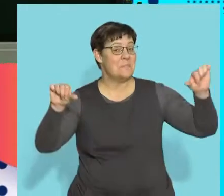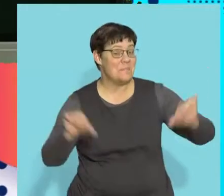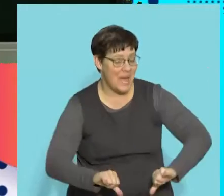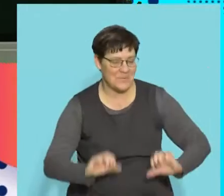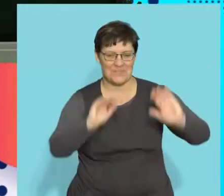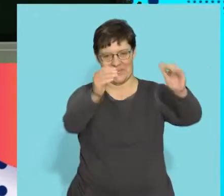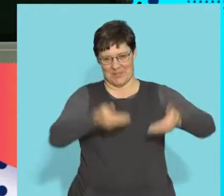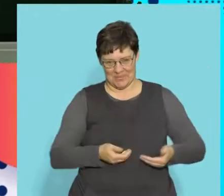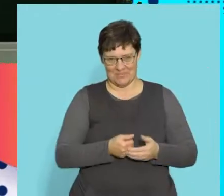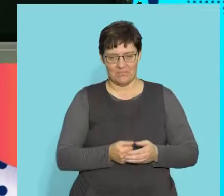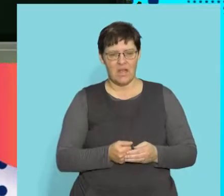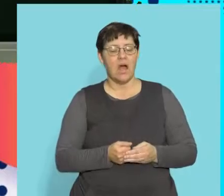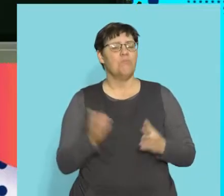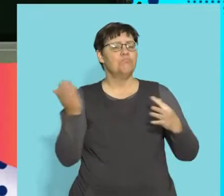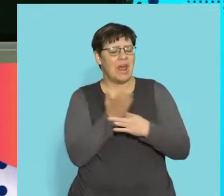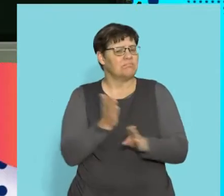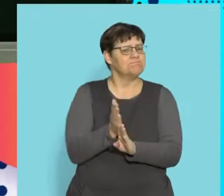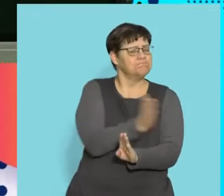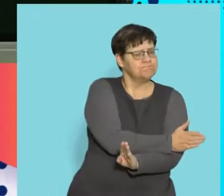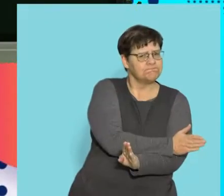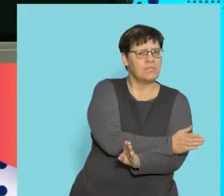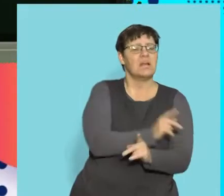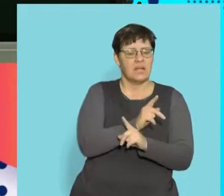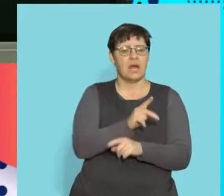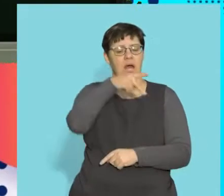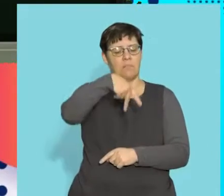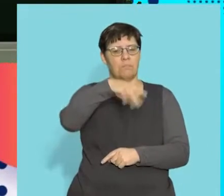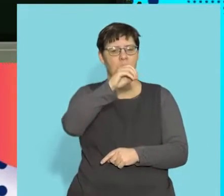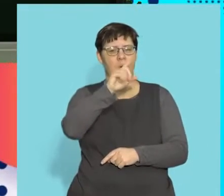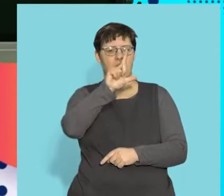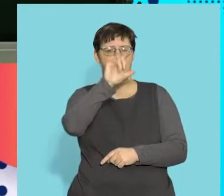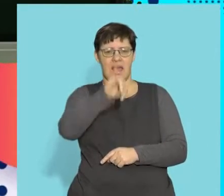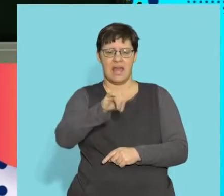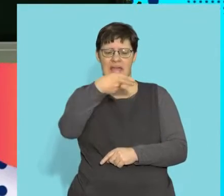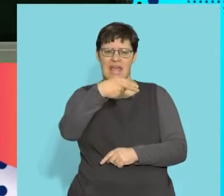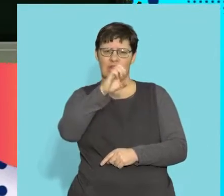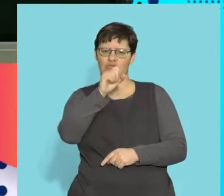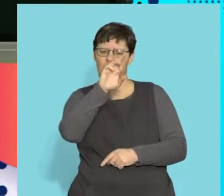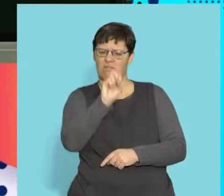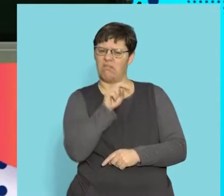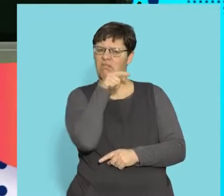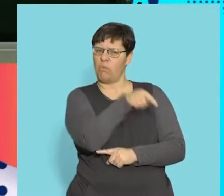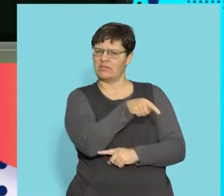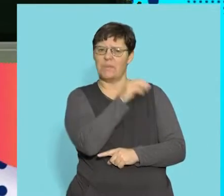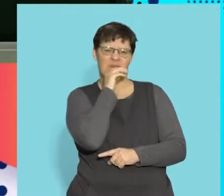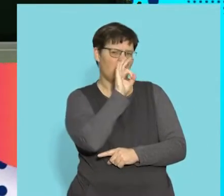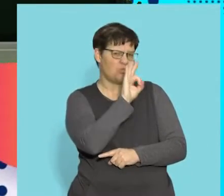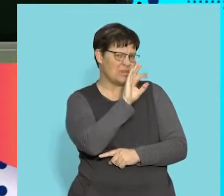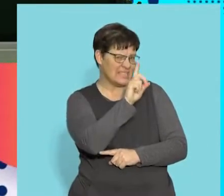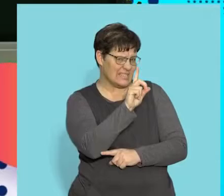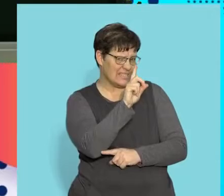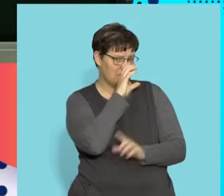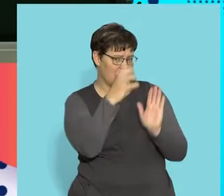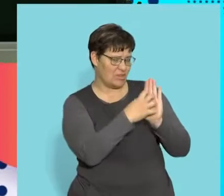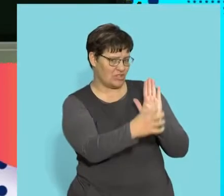Welcome back, everyone. Before the break, I defined what a polyhedron is, I defined what volume is, and just a reminder, in